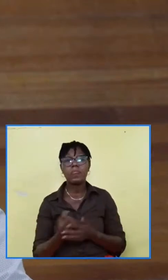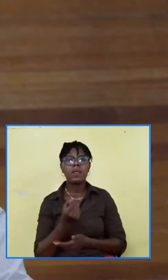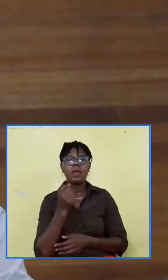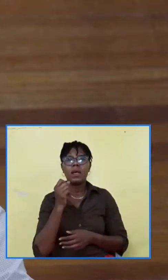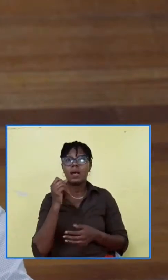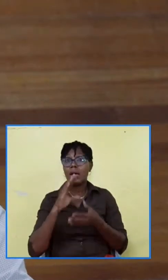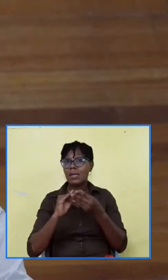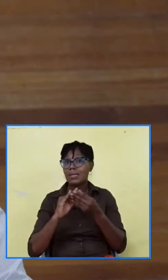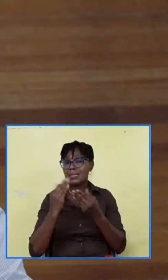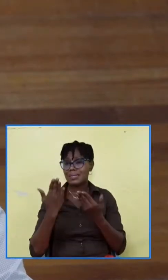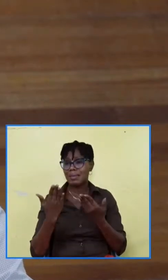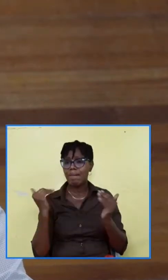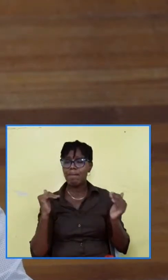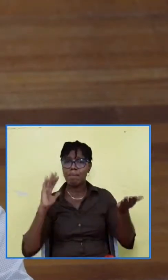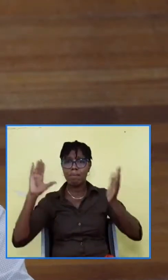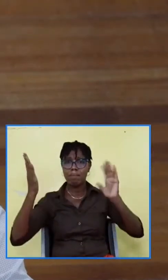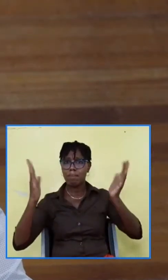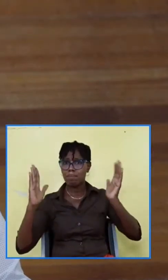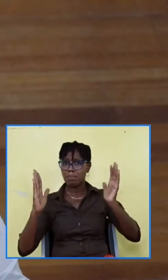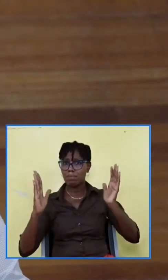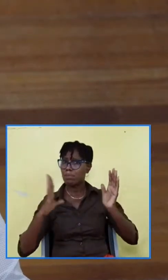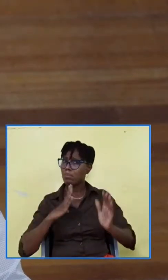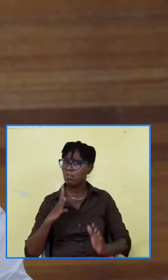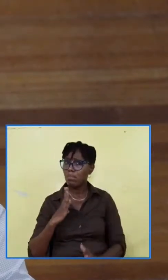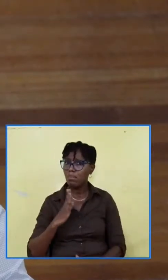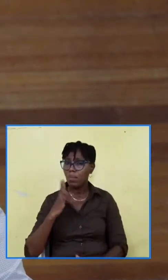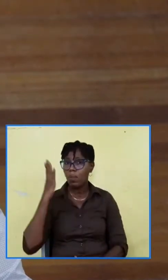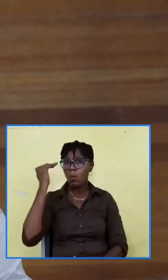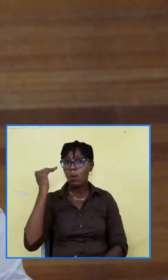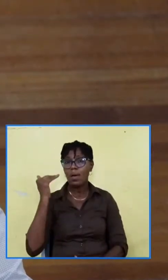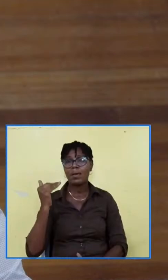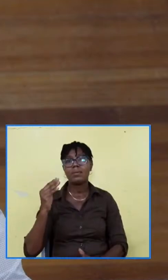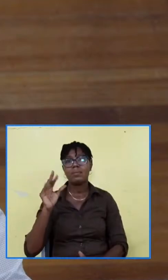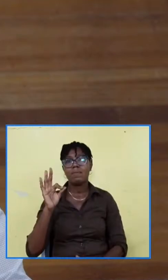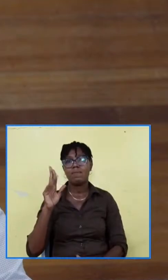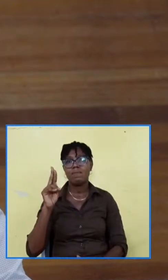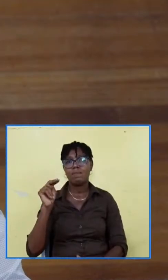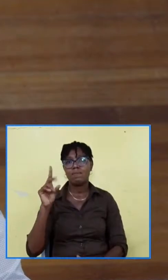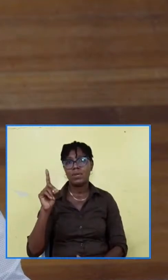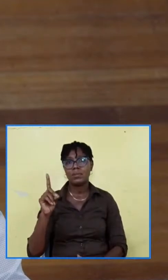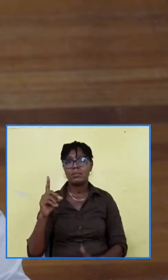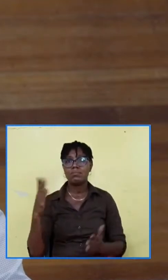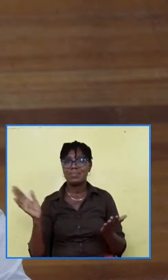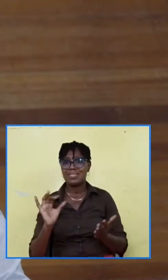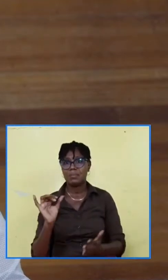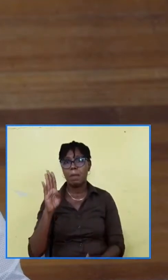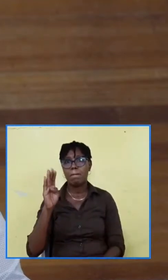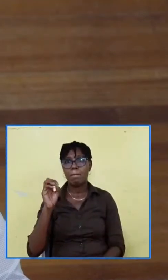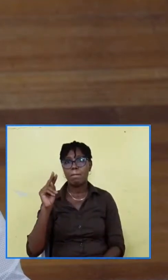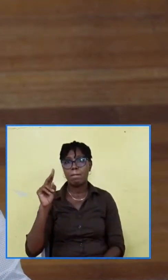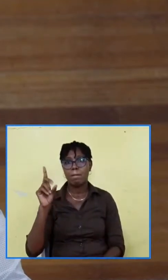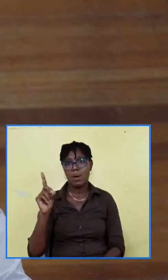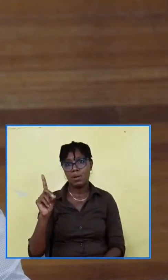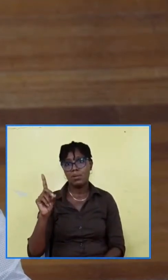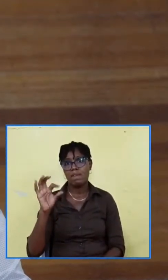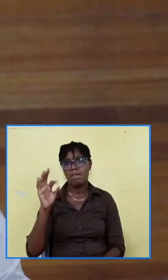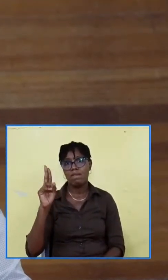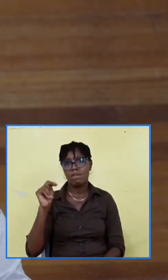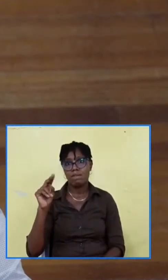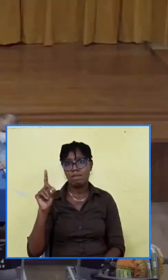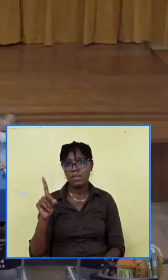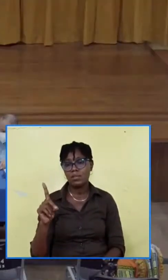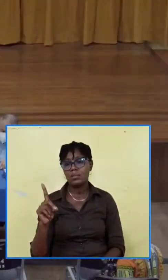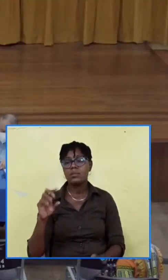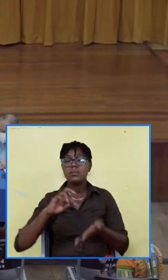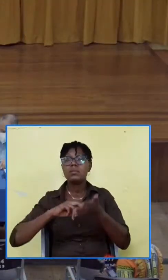valid comparisons here because the fund is primarily a bond fund, and the next biggest class is real estate. So you will see